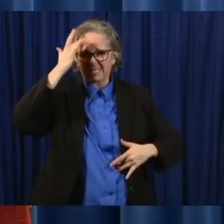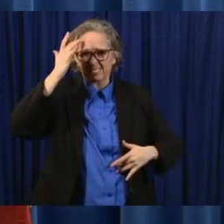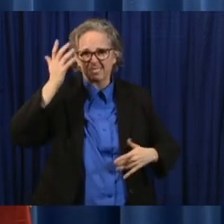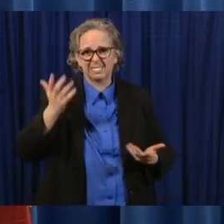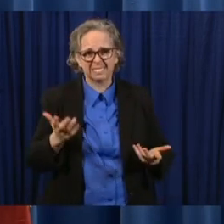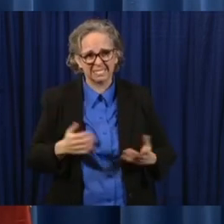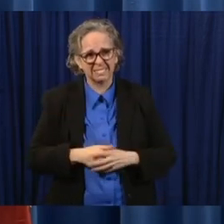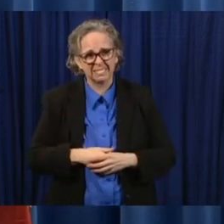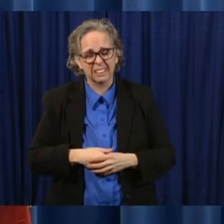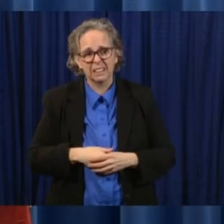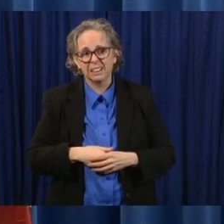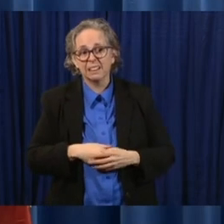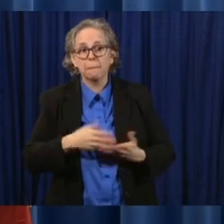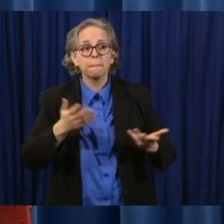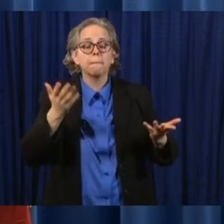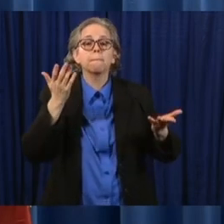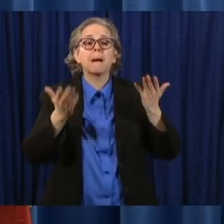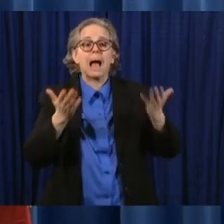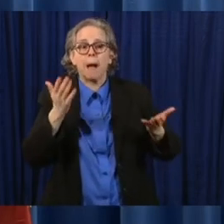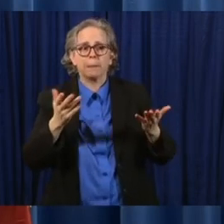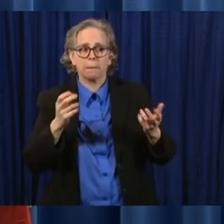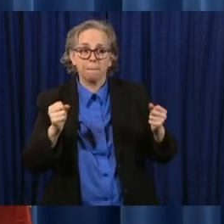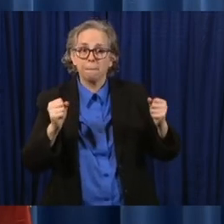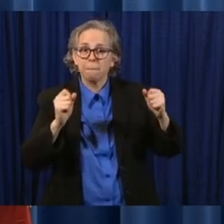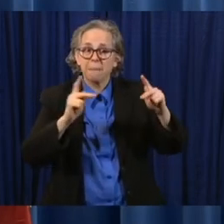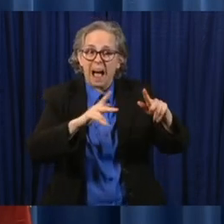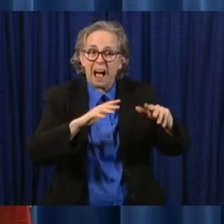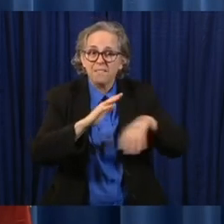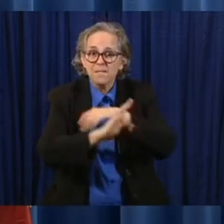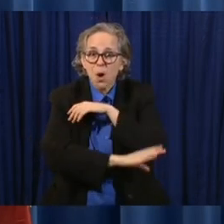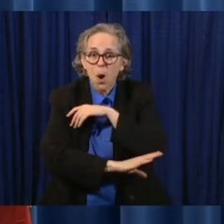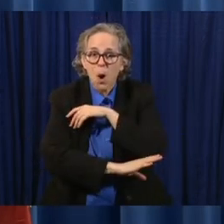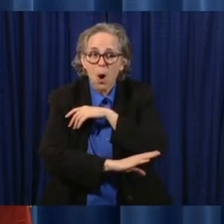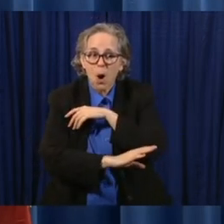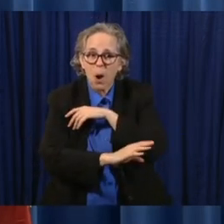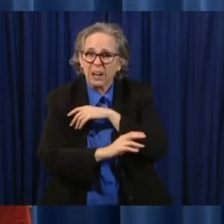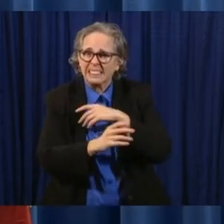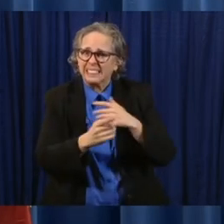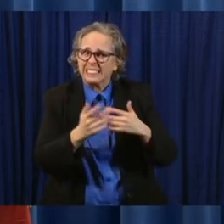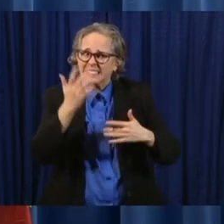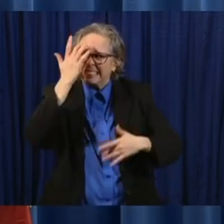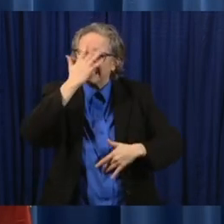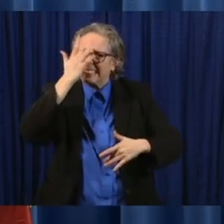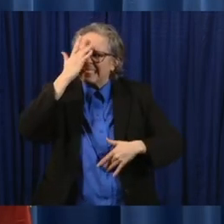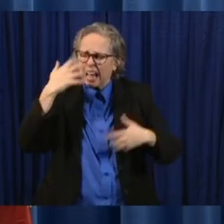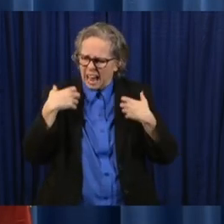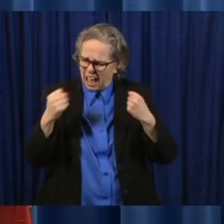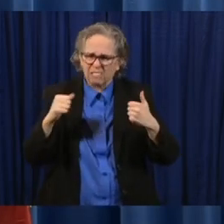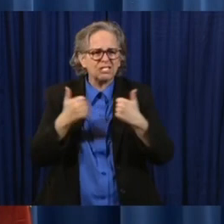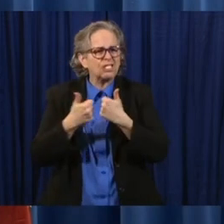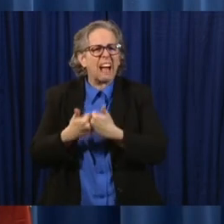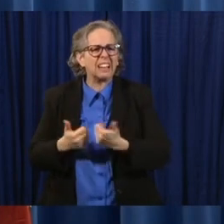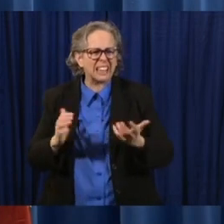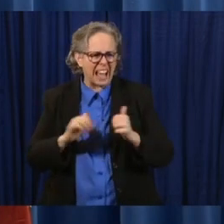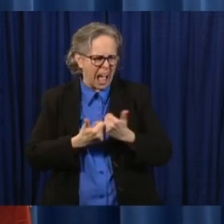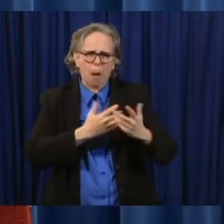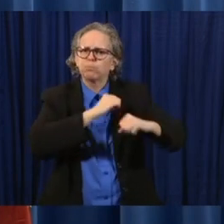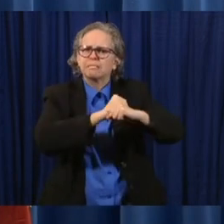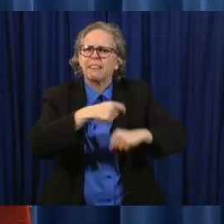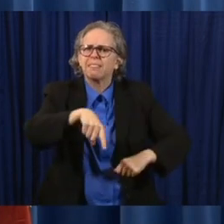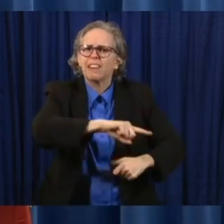fall, if that's what we end up doing, we have got to figure out how to protect children who have unique